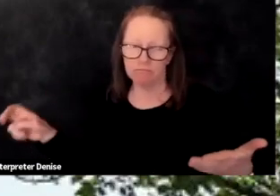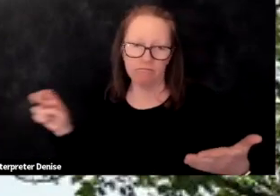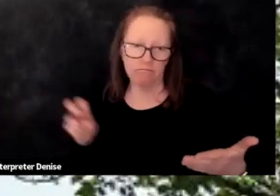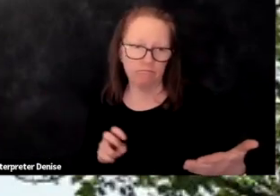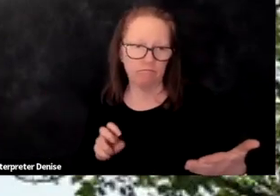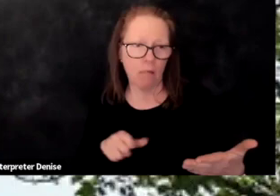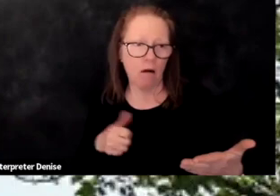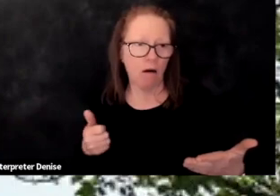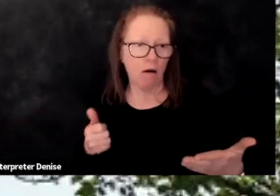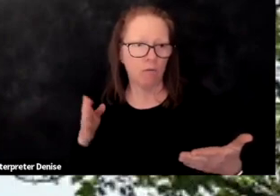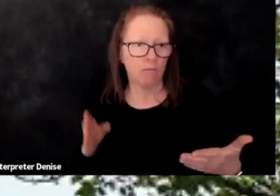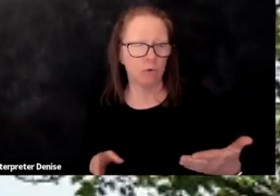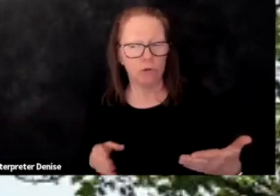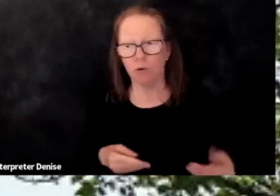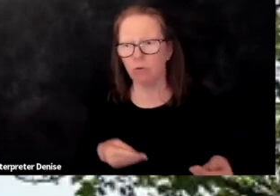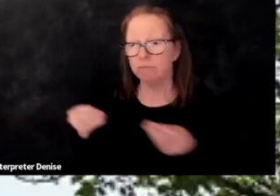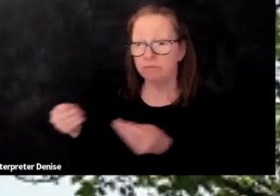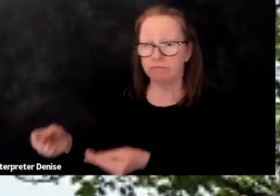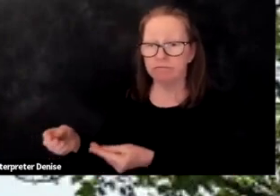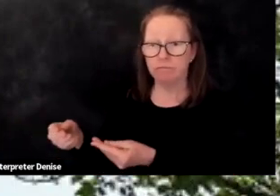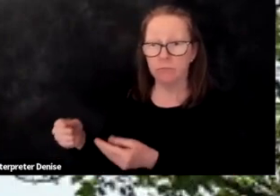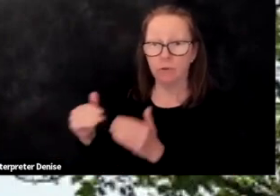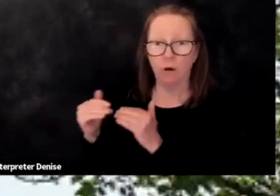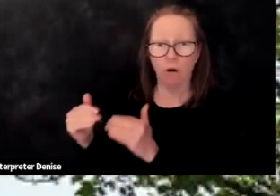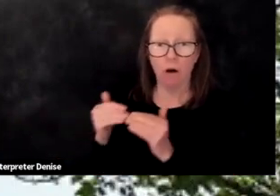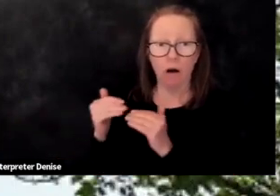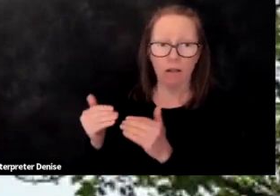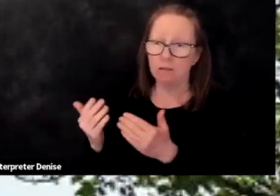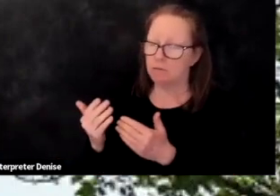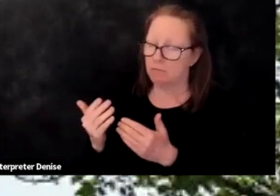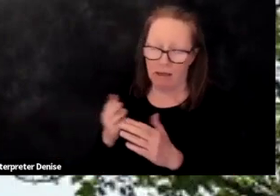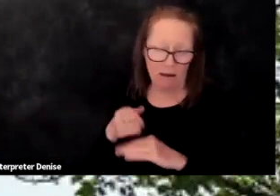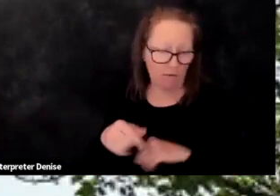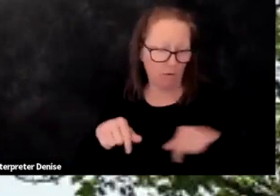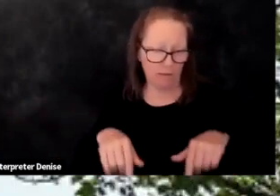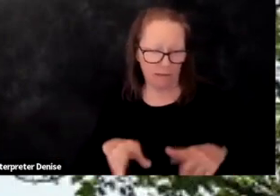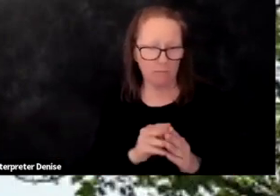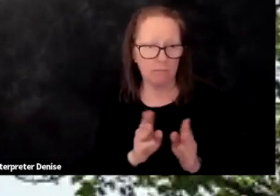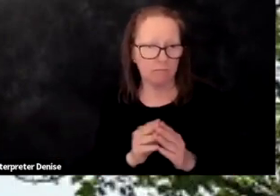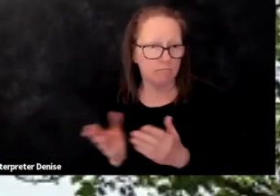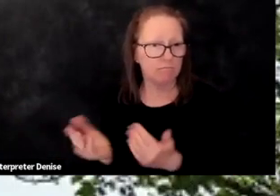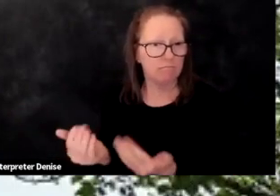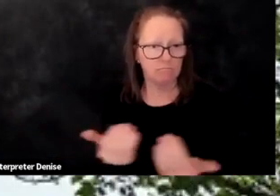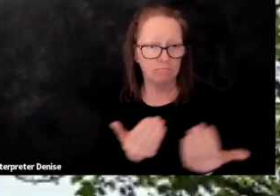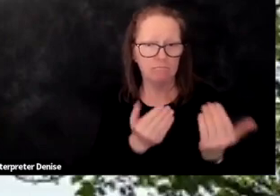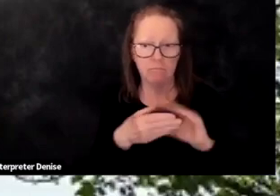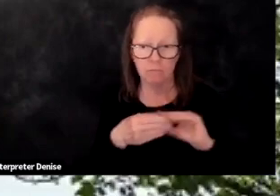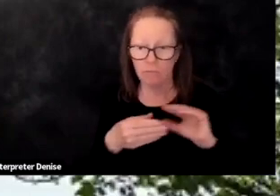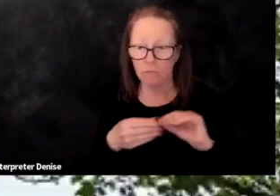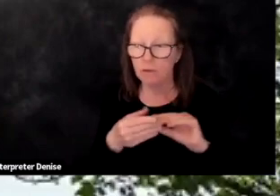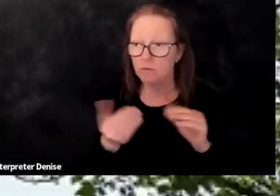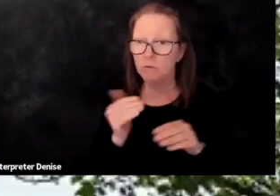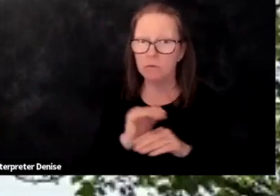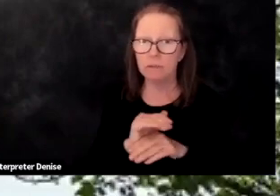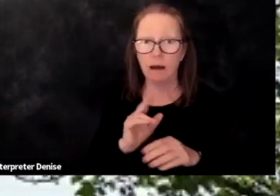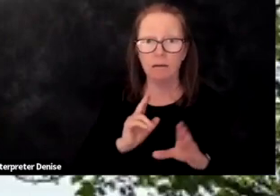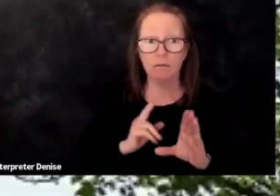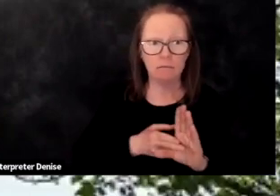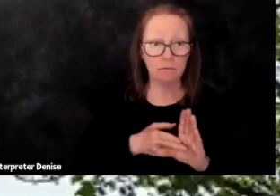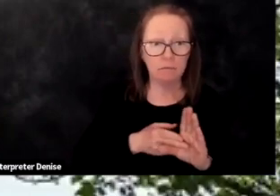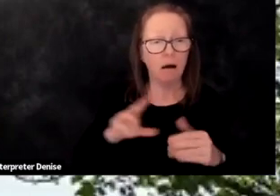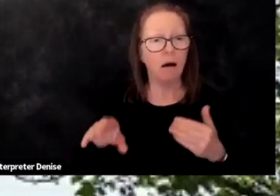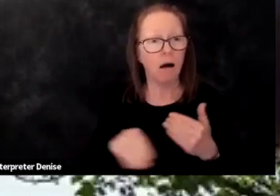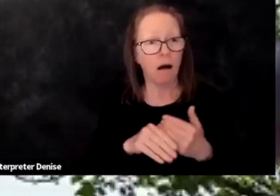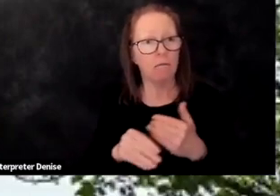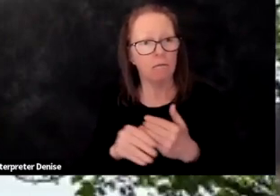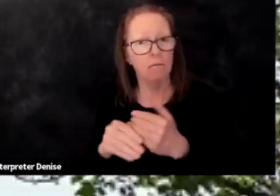one of your colleagues. More than happy to take comments after the meeting, even if you've participated tonight. Just it's kind of rolling for the next 2 weeks,